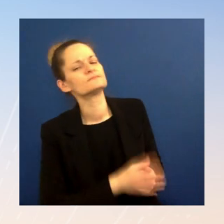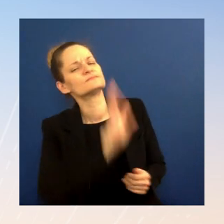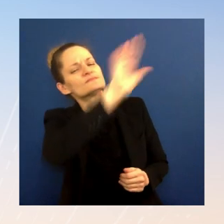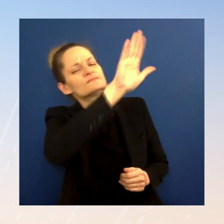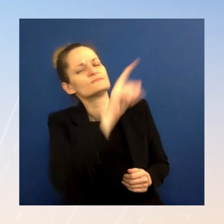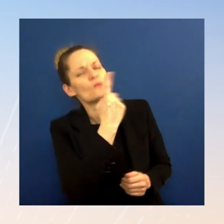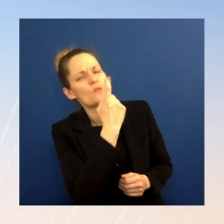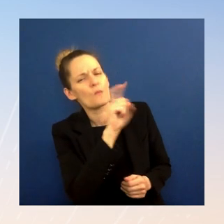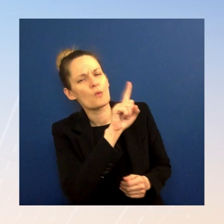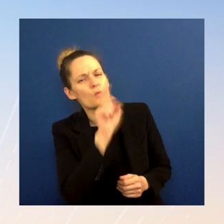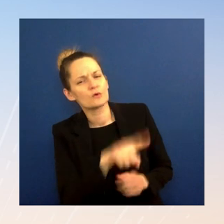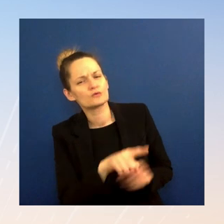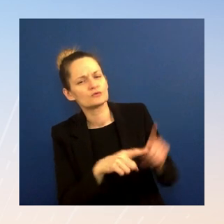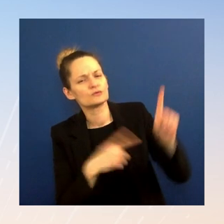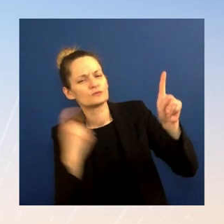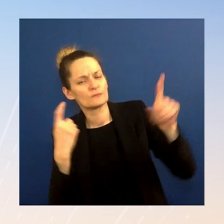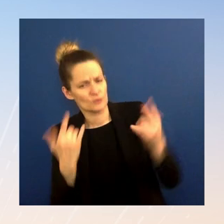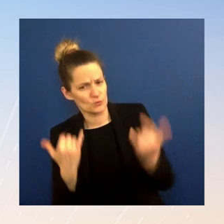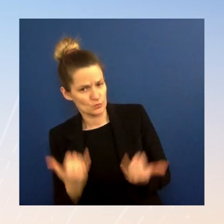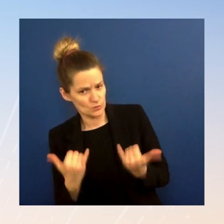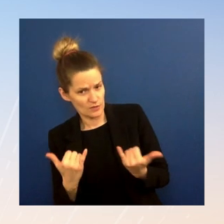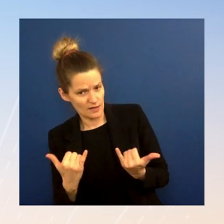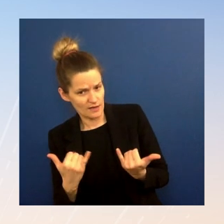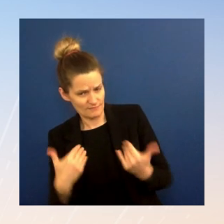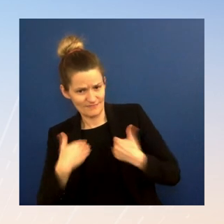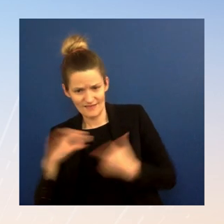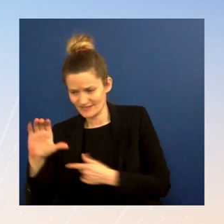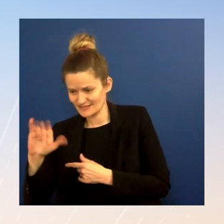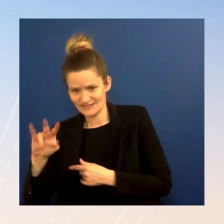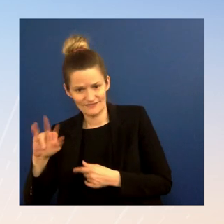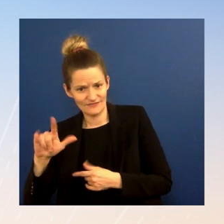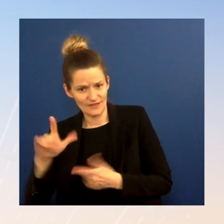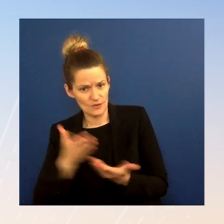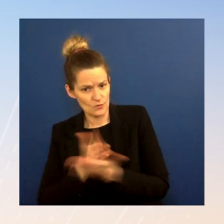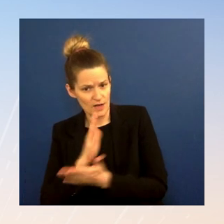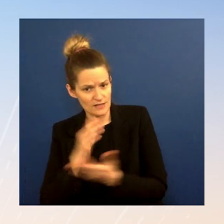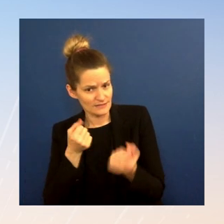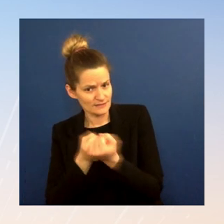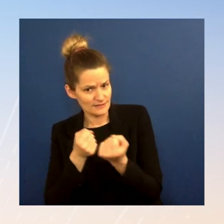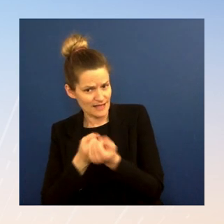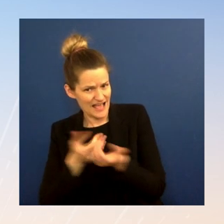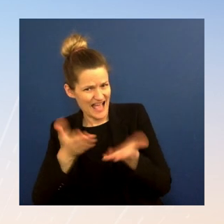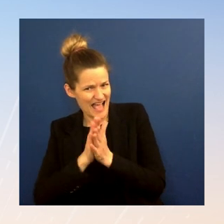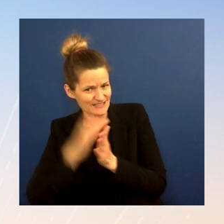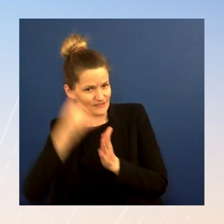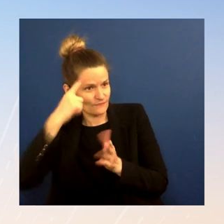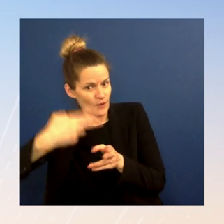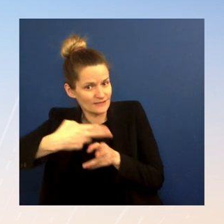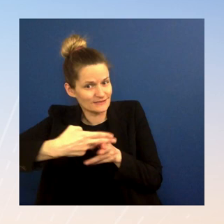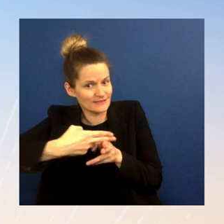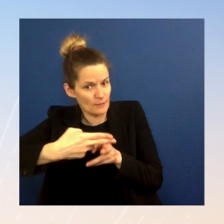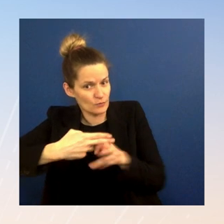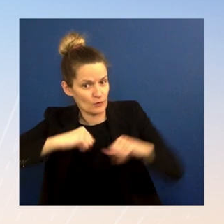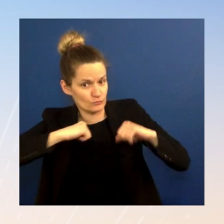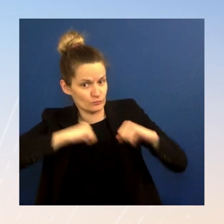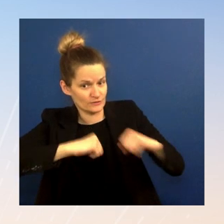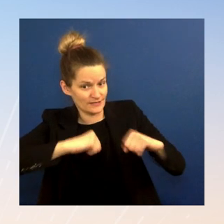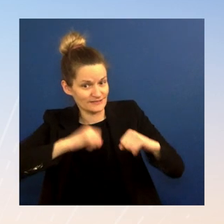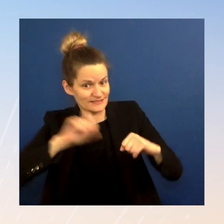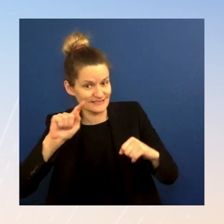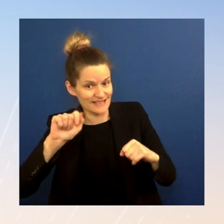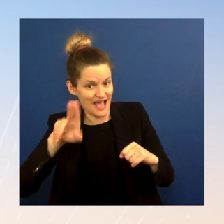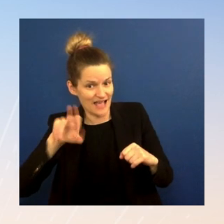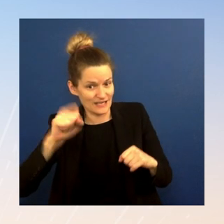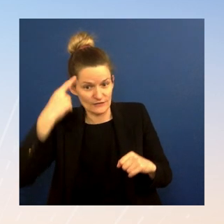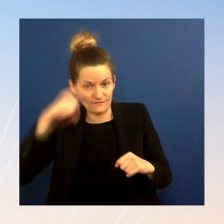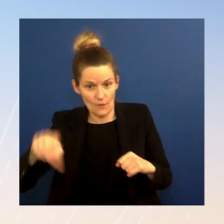some lawmakers to pass temporary protected status for Cameroon. Some have alleged a double standard in how the administration